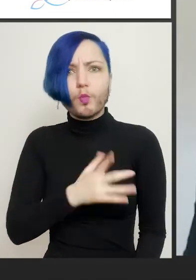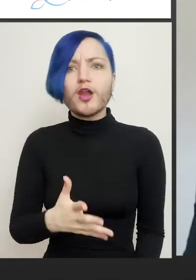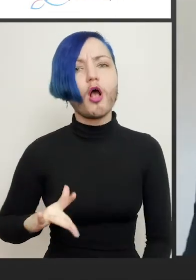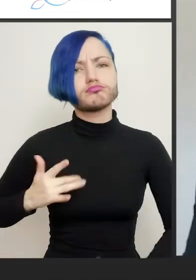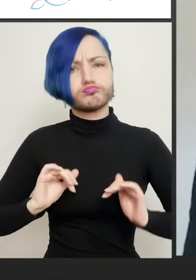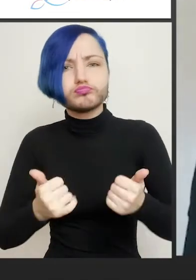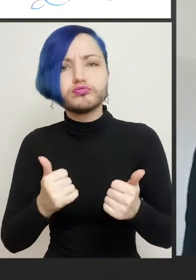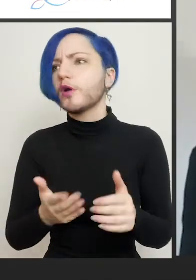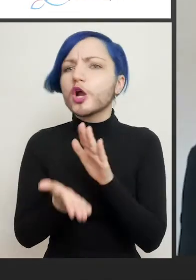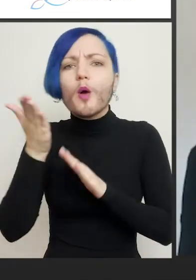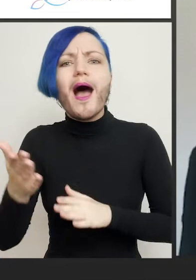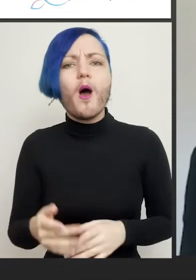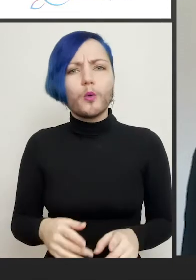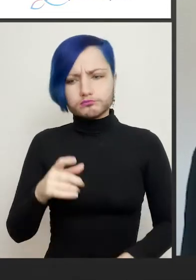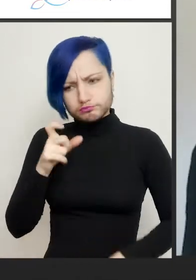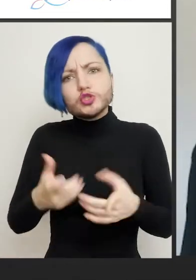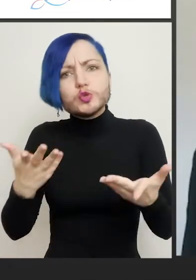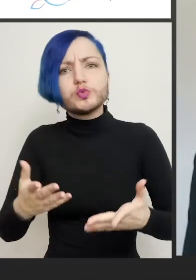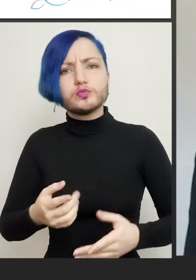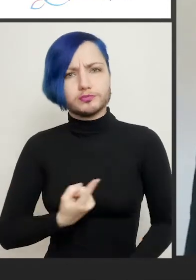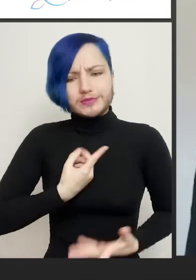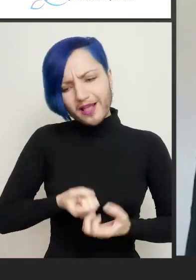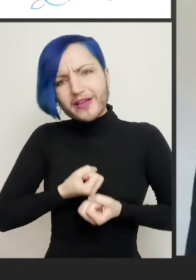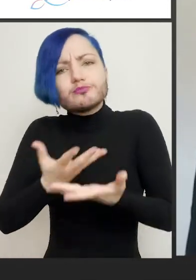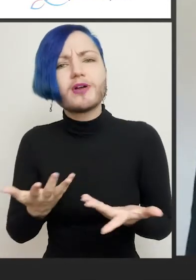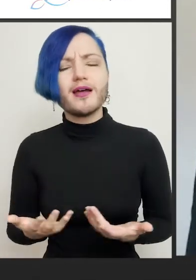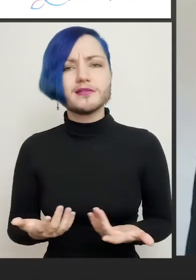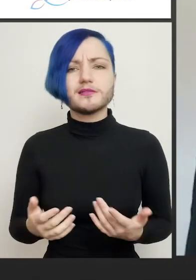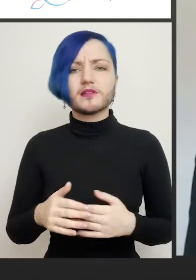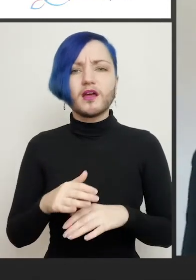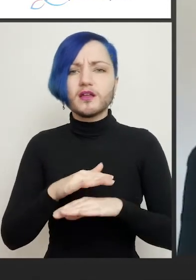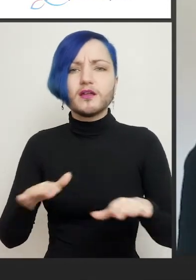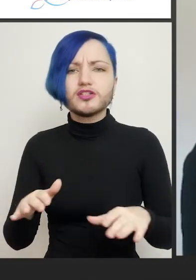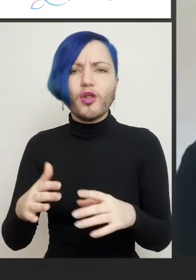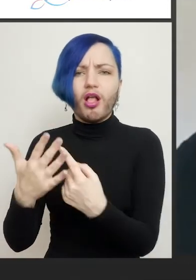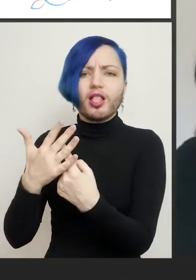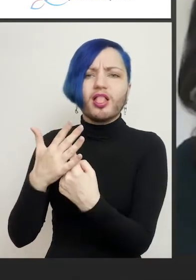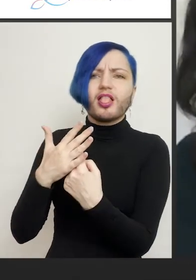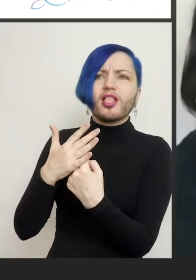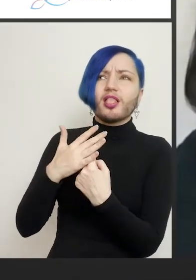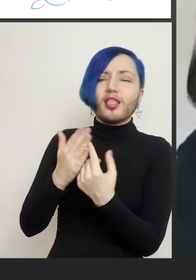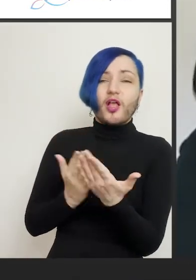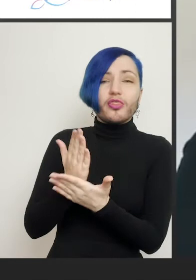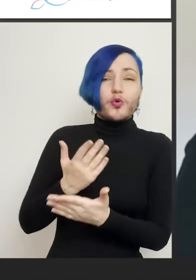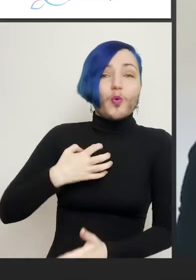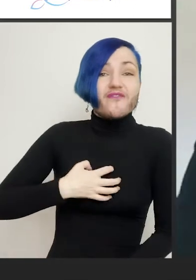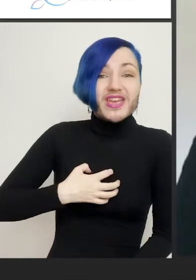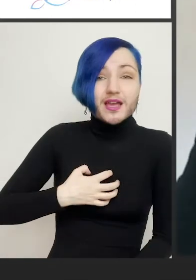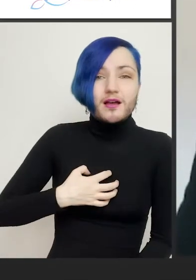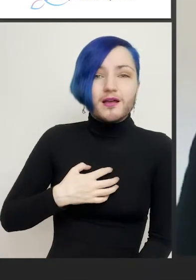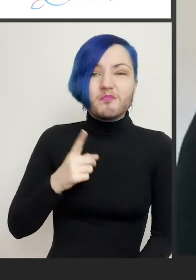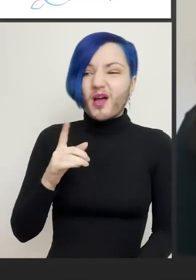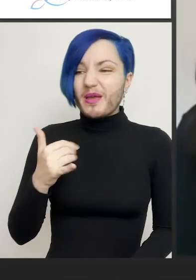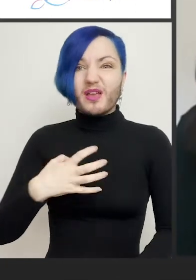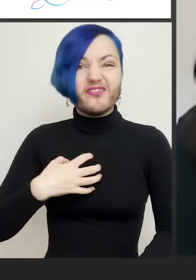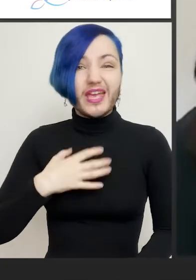to just get out there and do it, and not be too bogged down by the fear that might not be actually